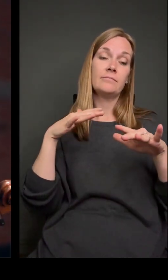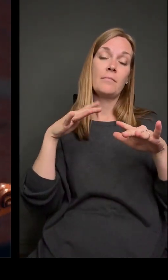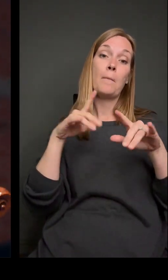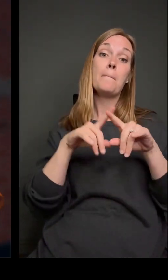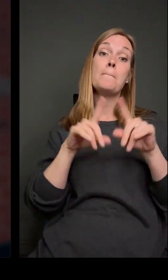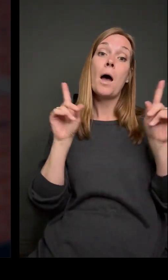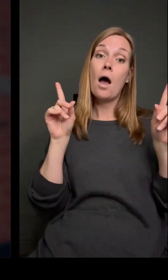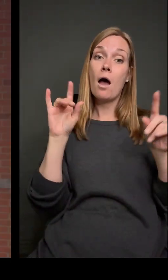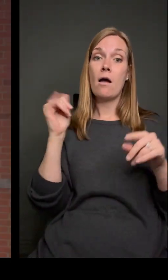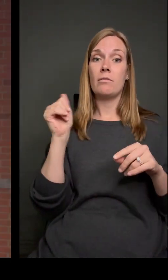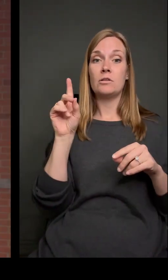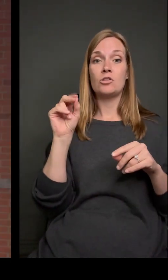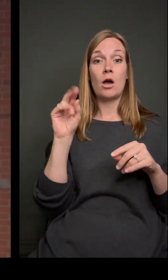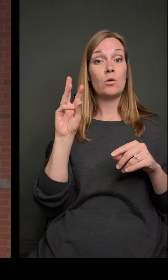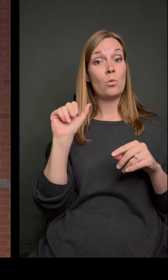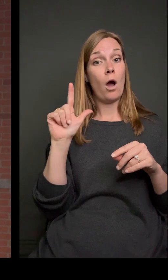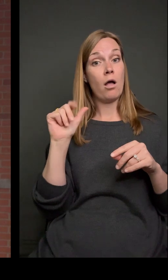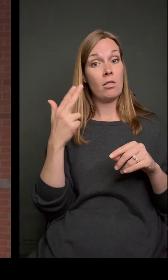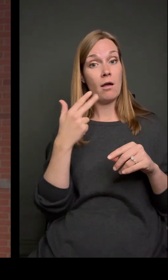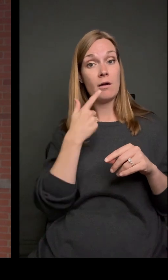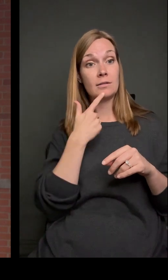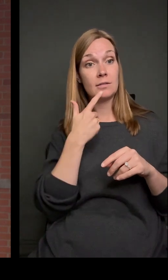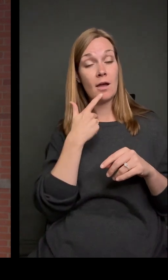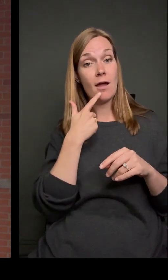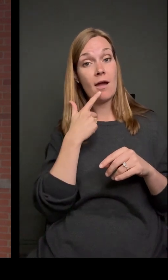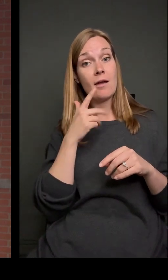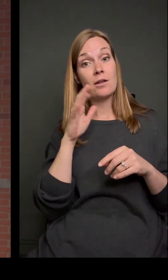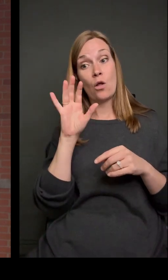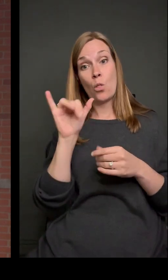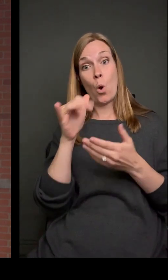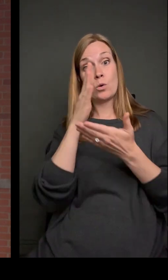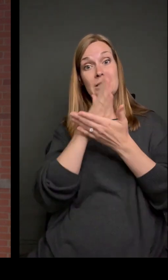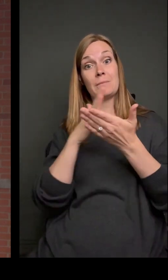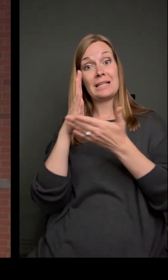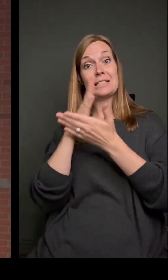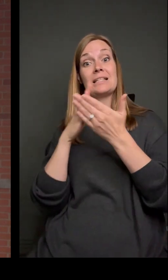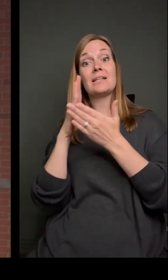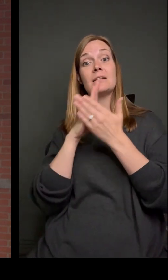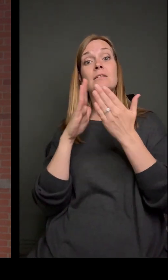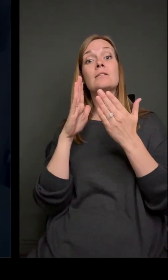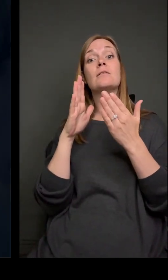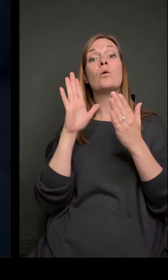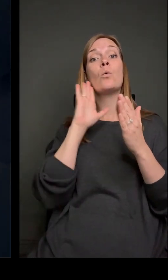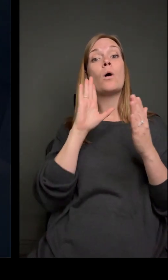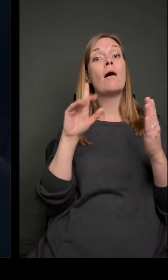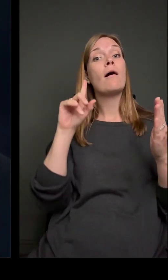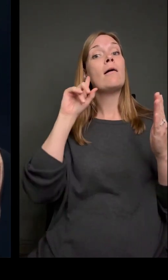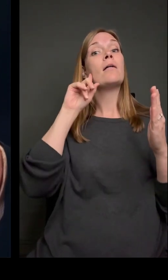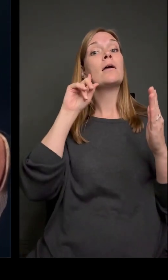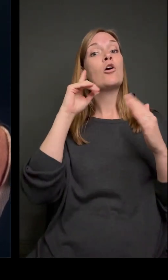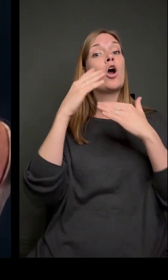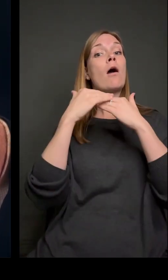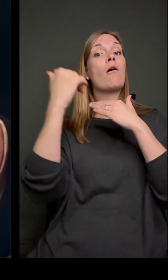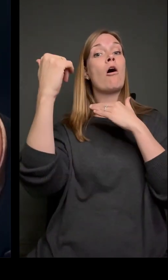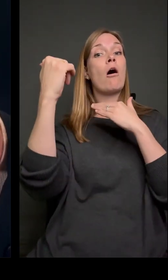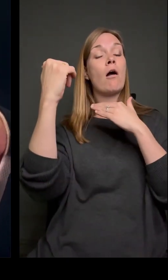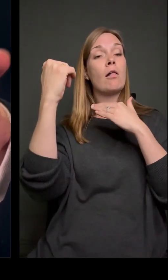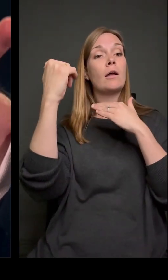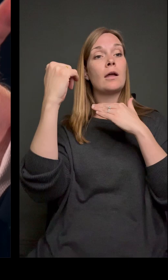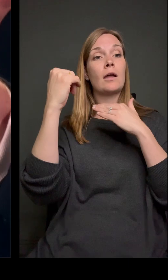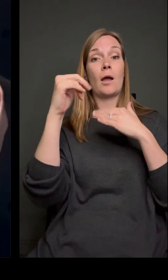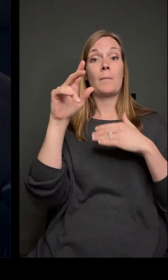But, say the Jadawala, there will come a day when the pieces will receive a call, because on that day, the great wheel